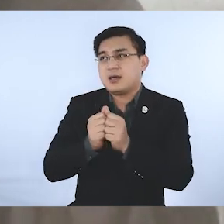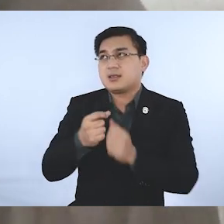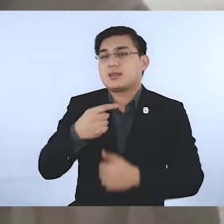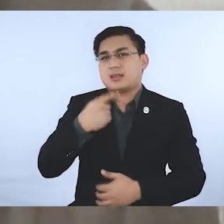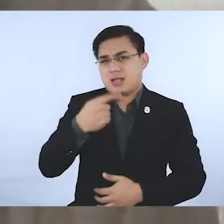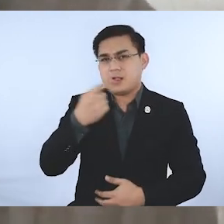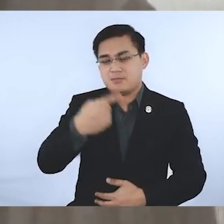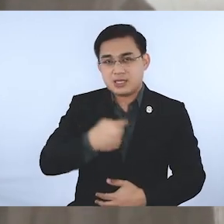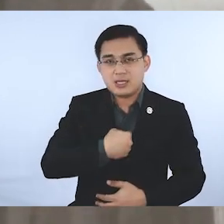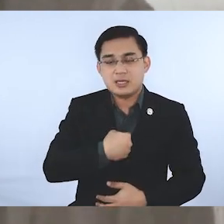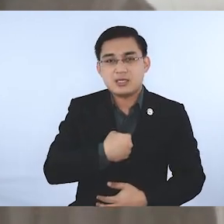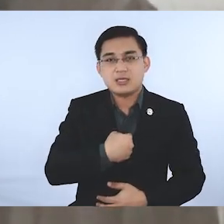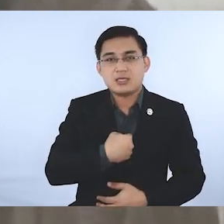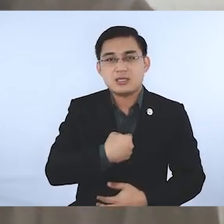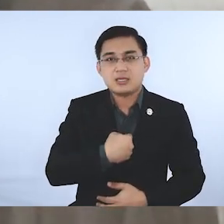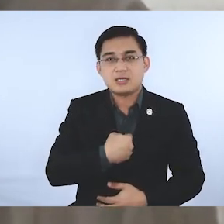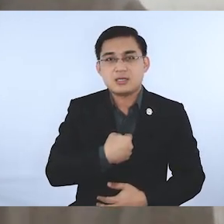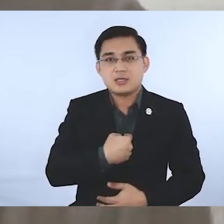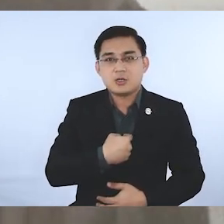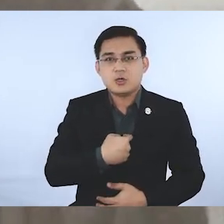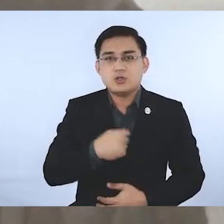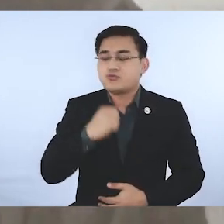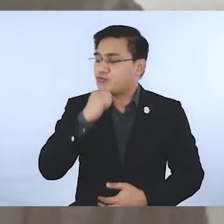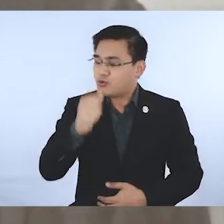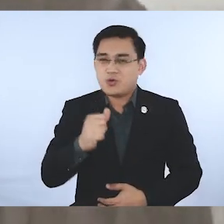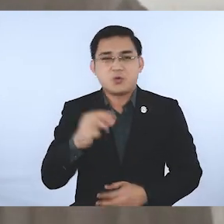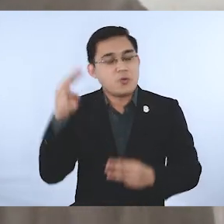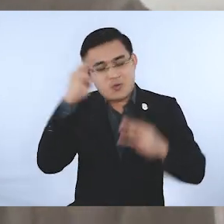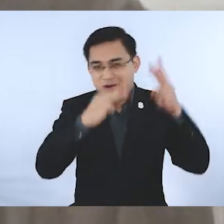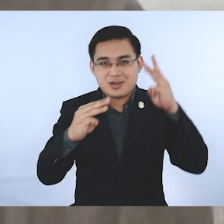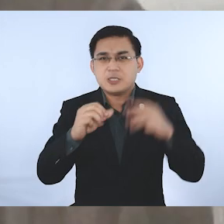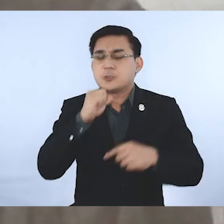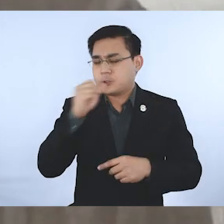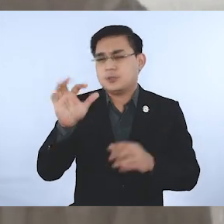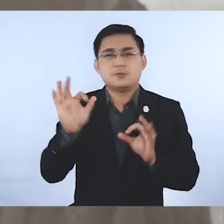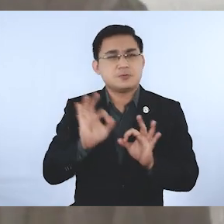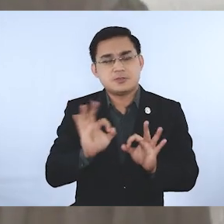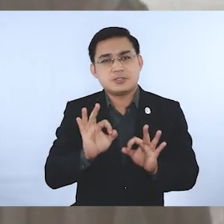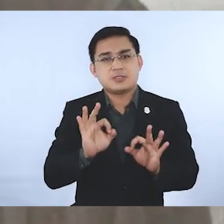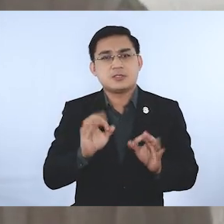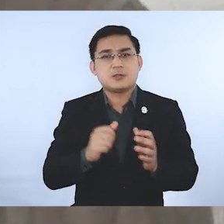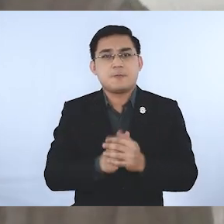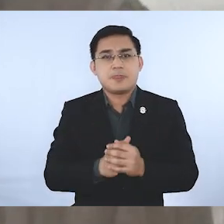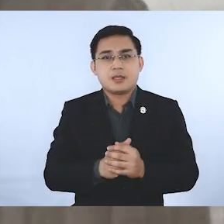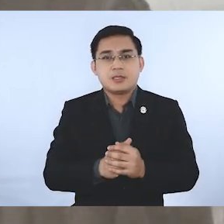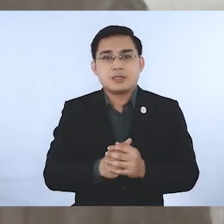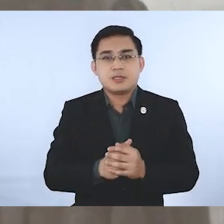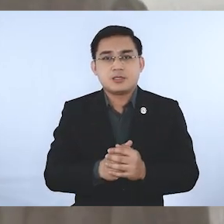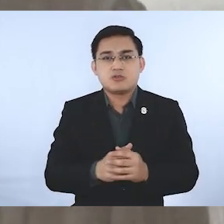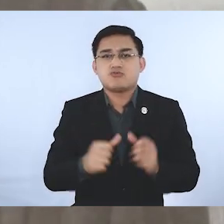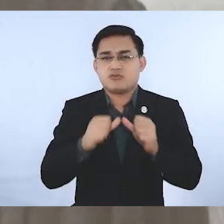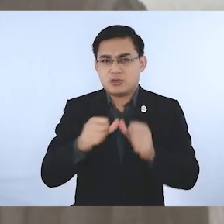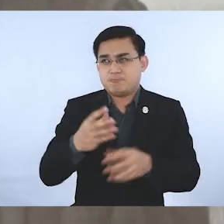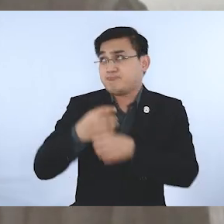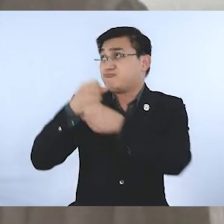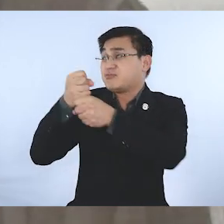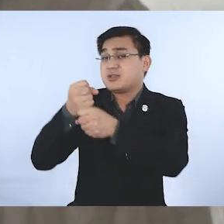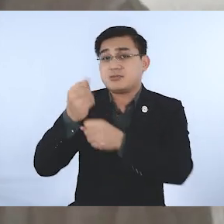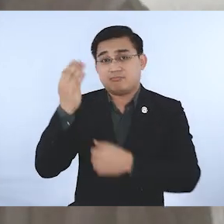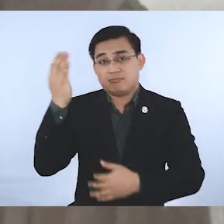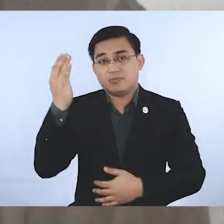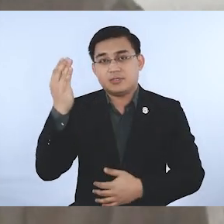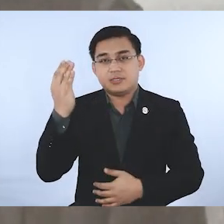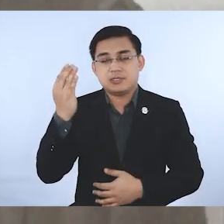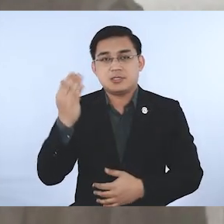me that I shouldn't worry, I shouldn't be afraid. I should just believe in Him